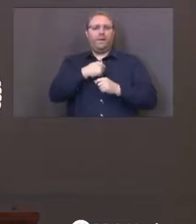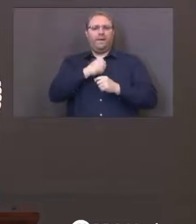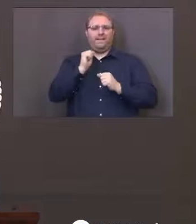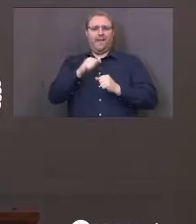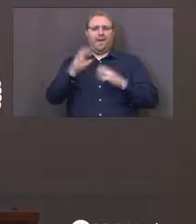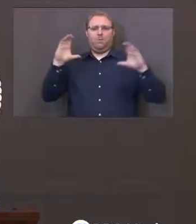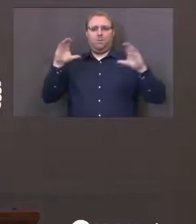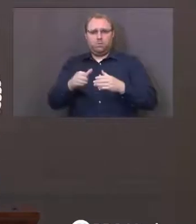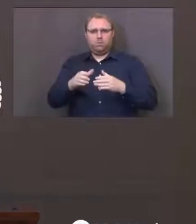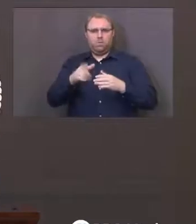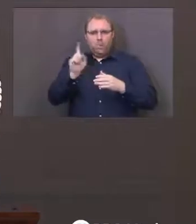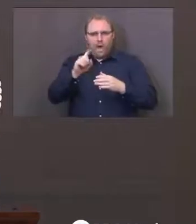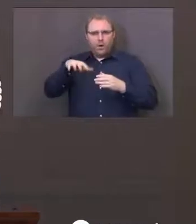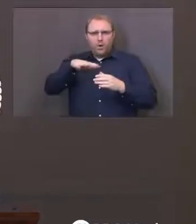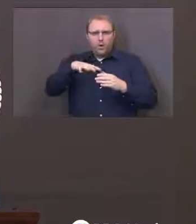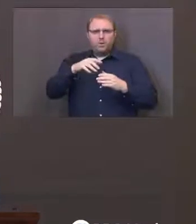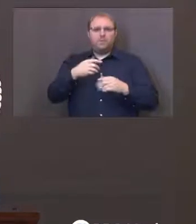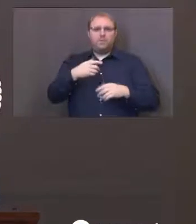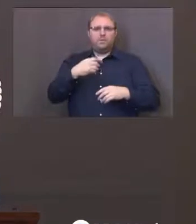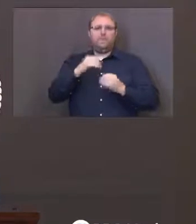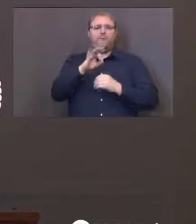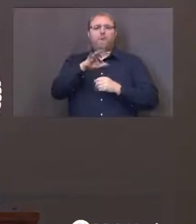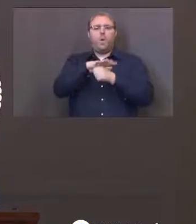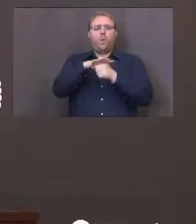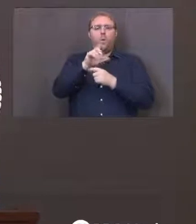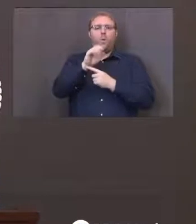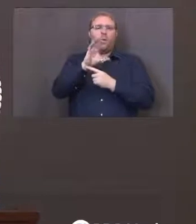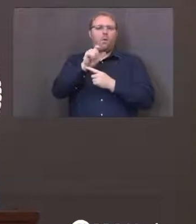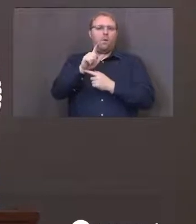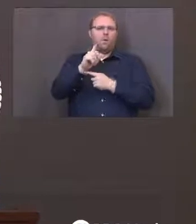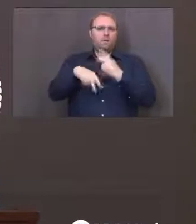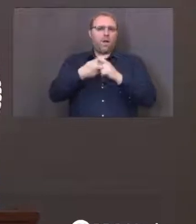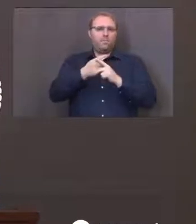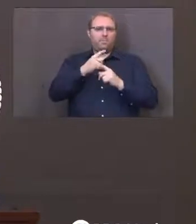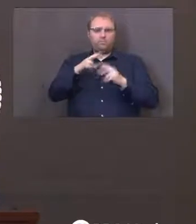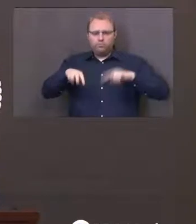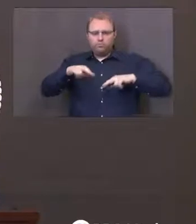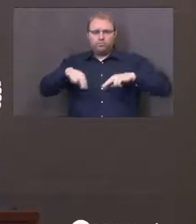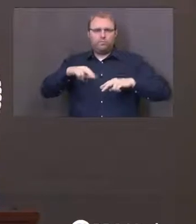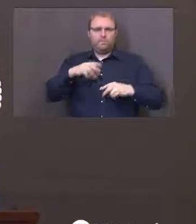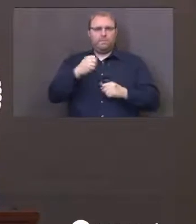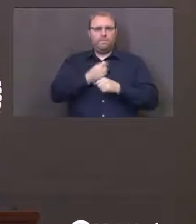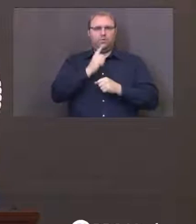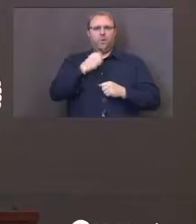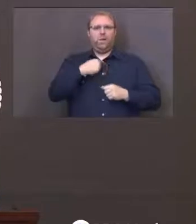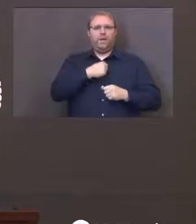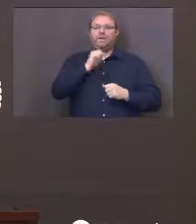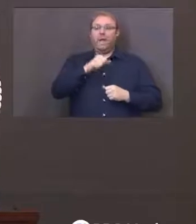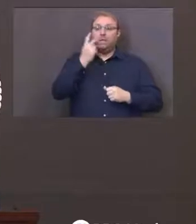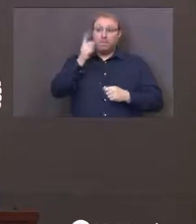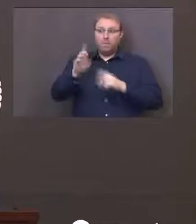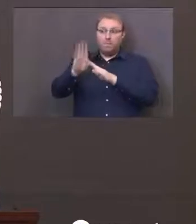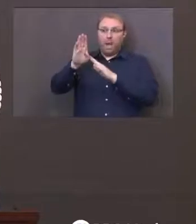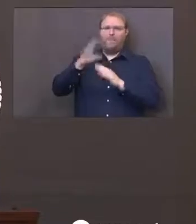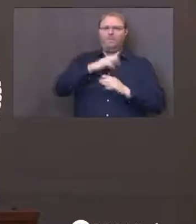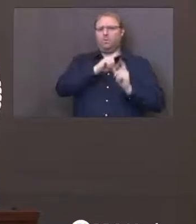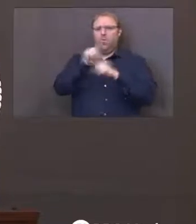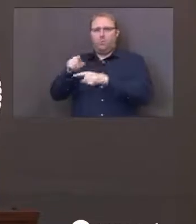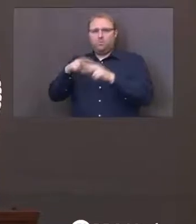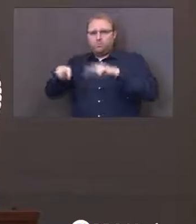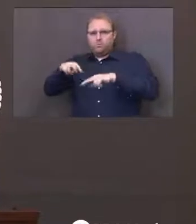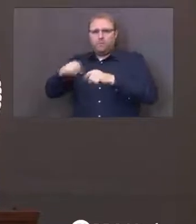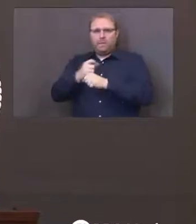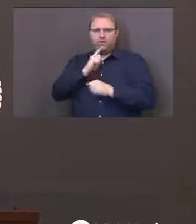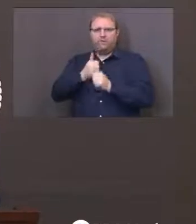our response. That's always important, and reaching out to those localities to see what's being done there and making sure